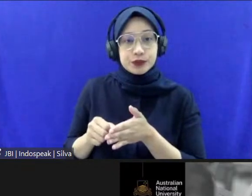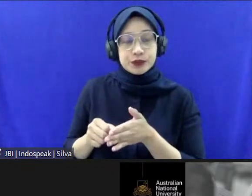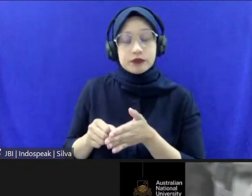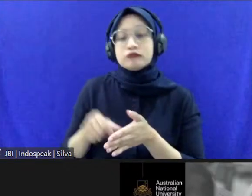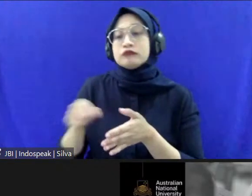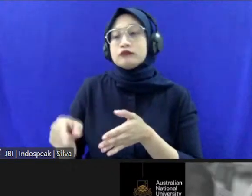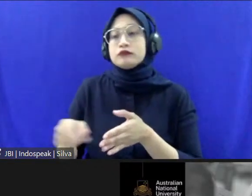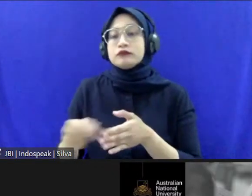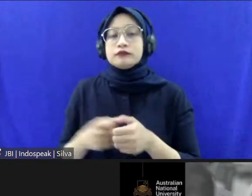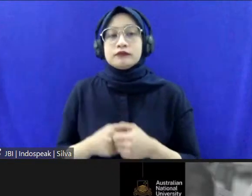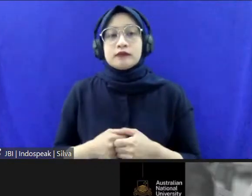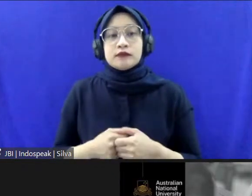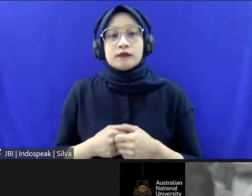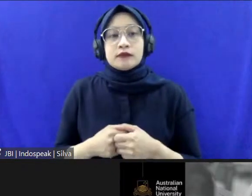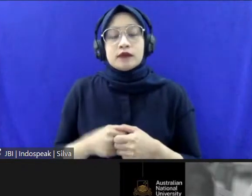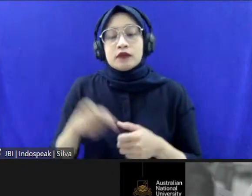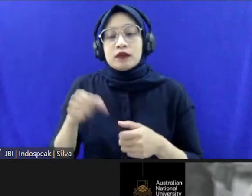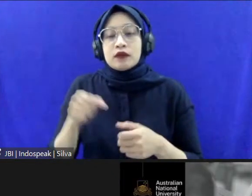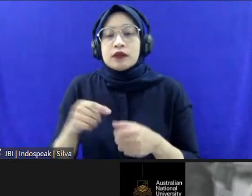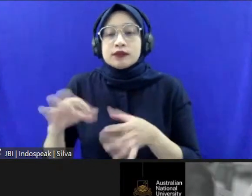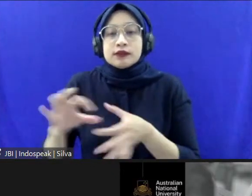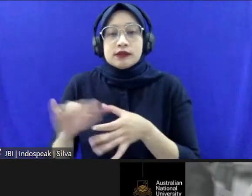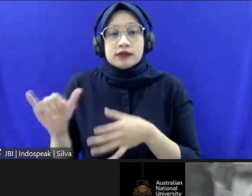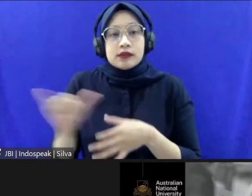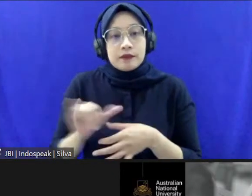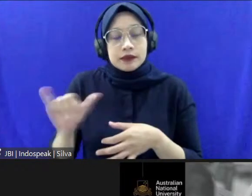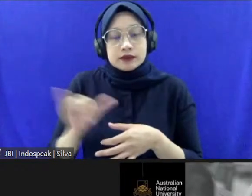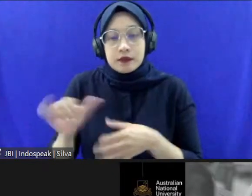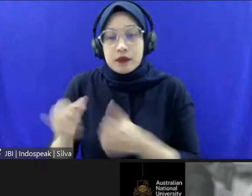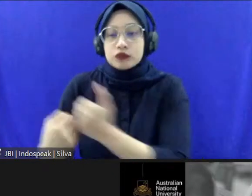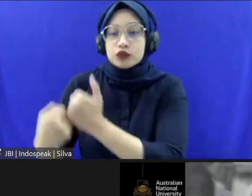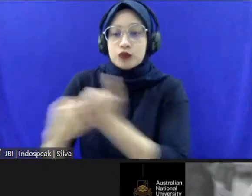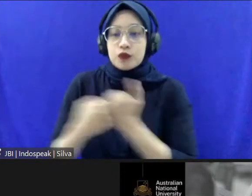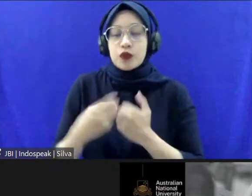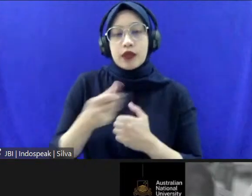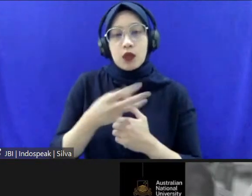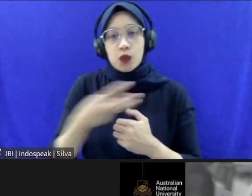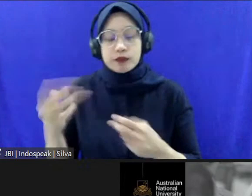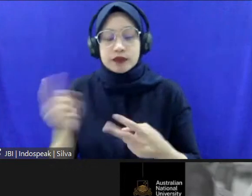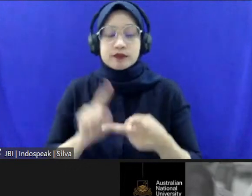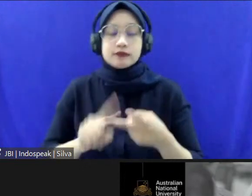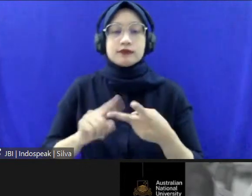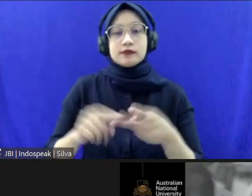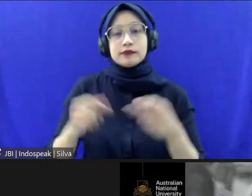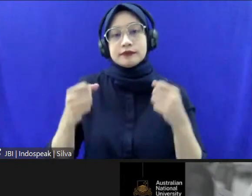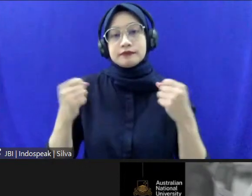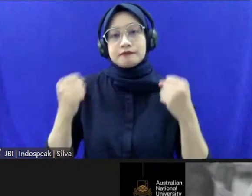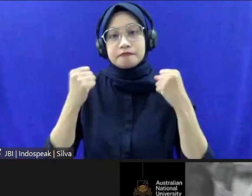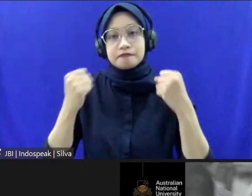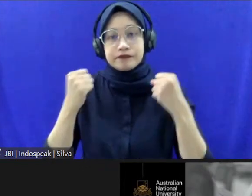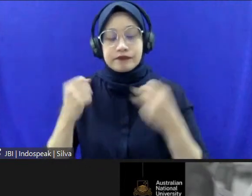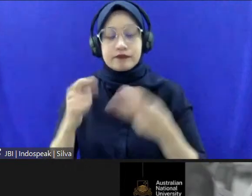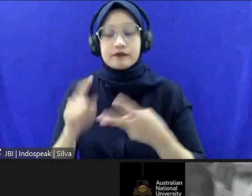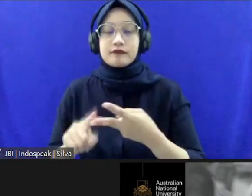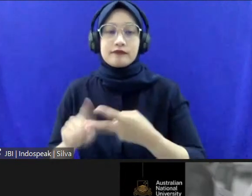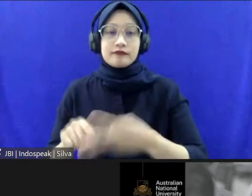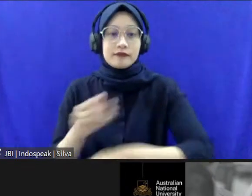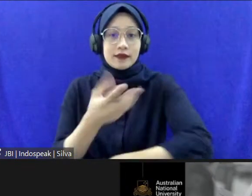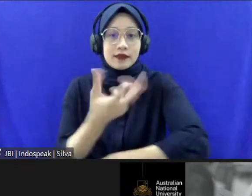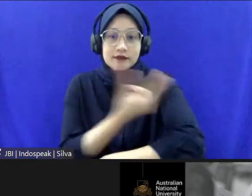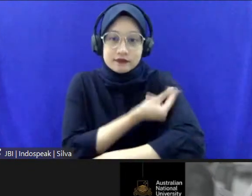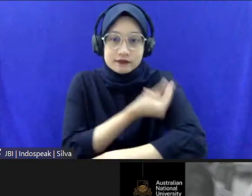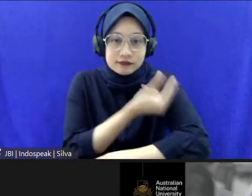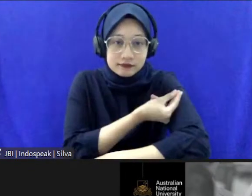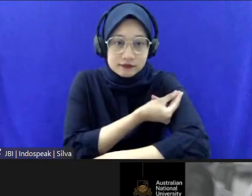finding effort. We have received economic support, medical supplies, and vaccination even to assist in